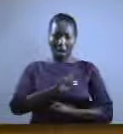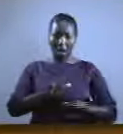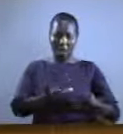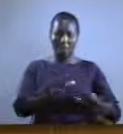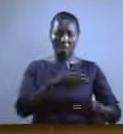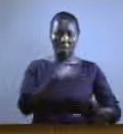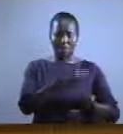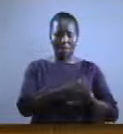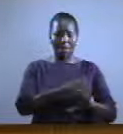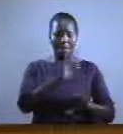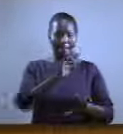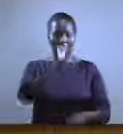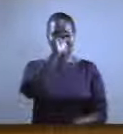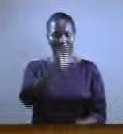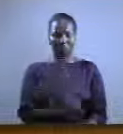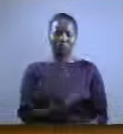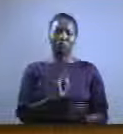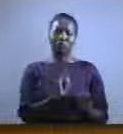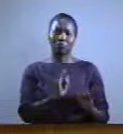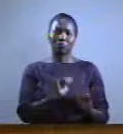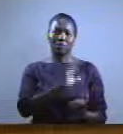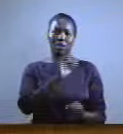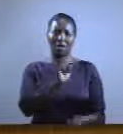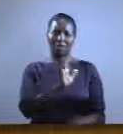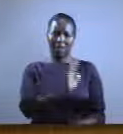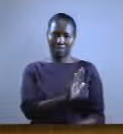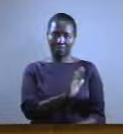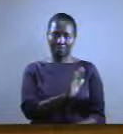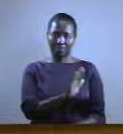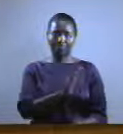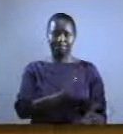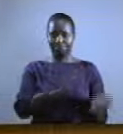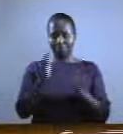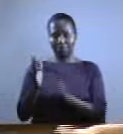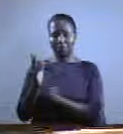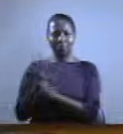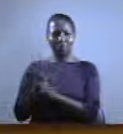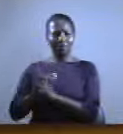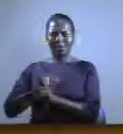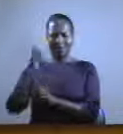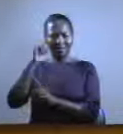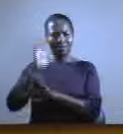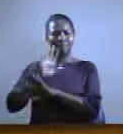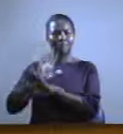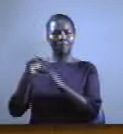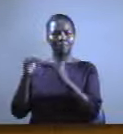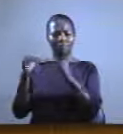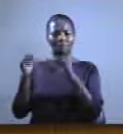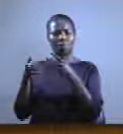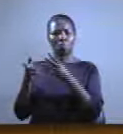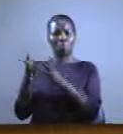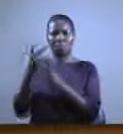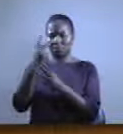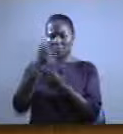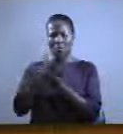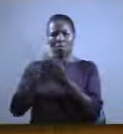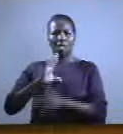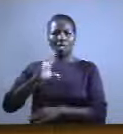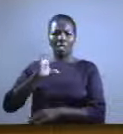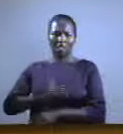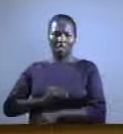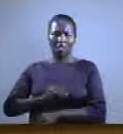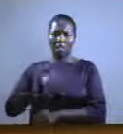has the lowest unemployment rates in the country. And I don't think it's a fair way of looking at the problem of hopelessness in this country. So let's